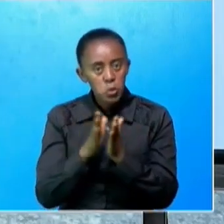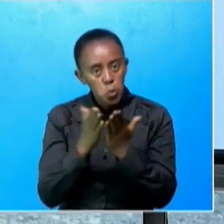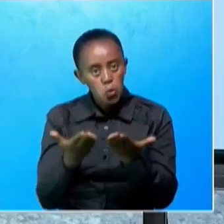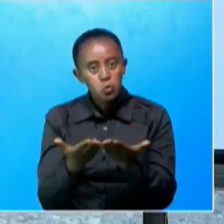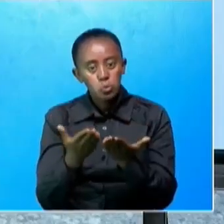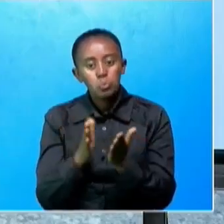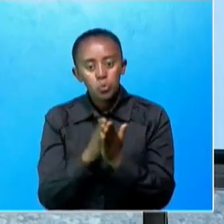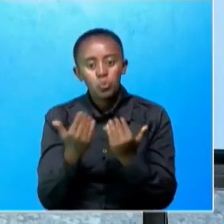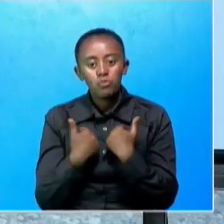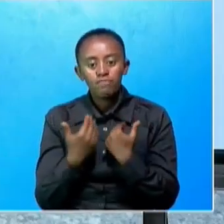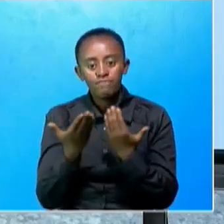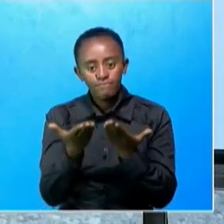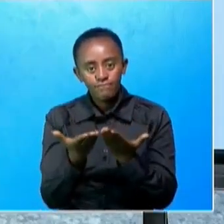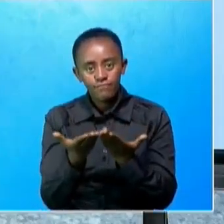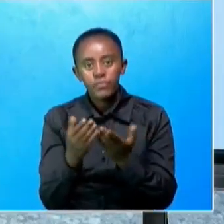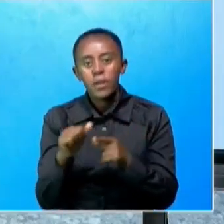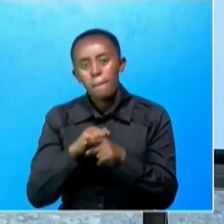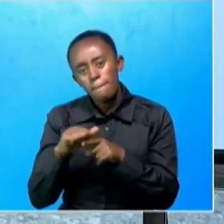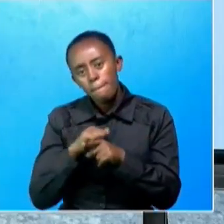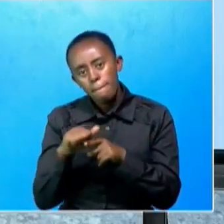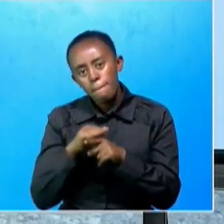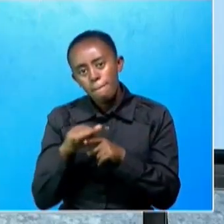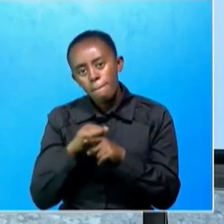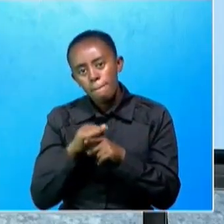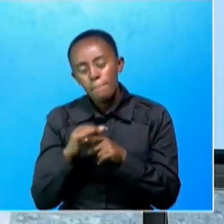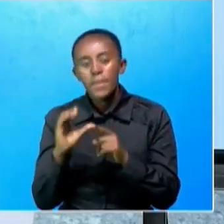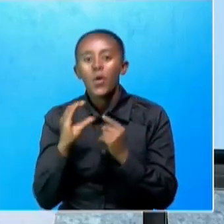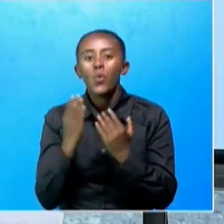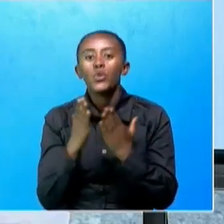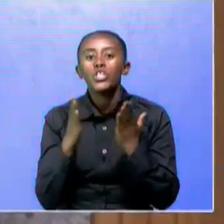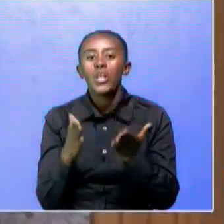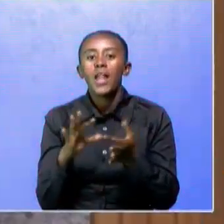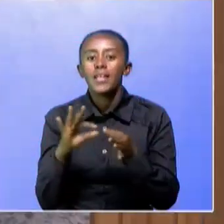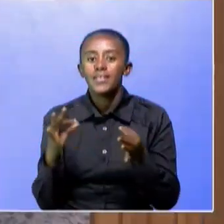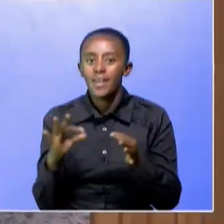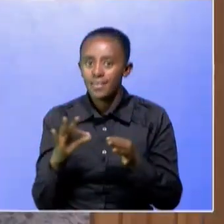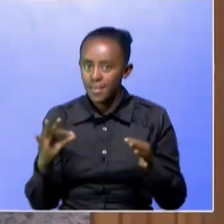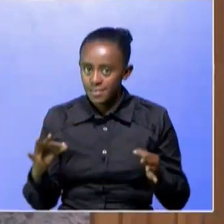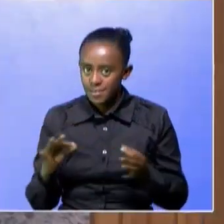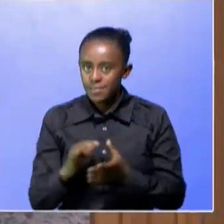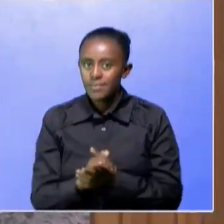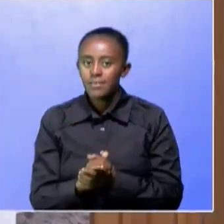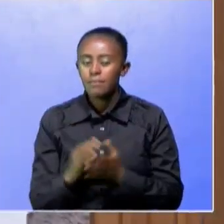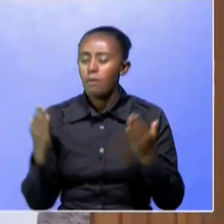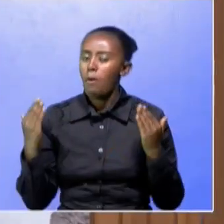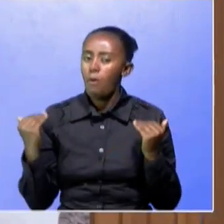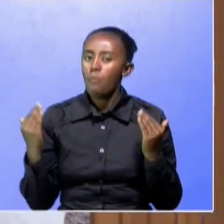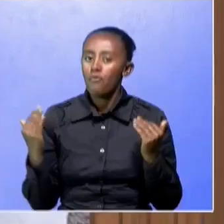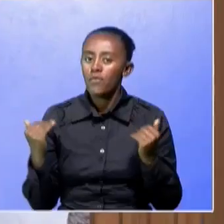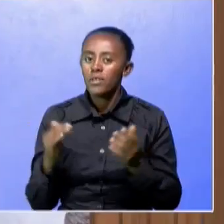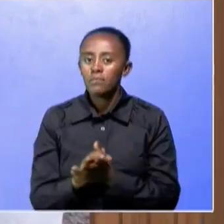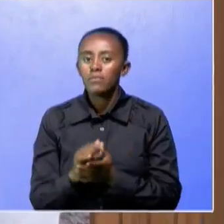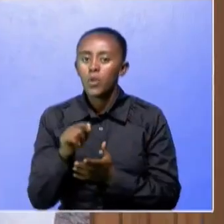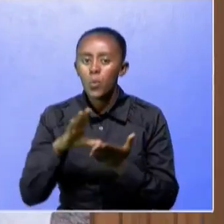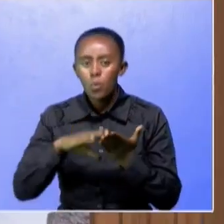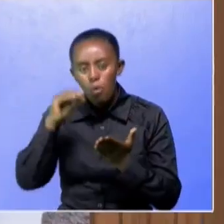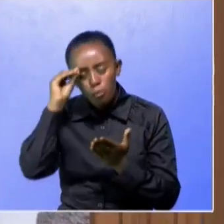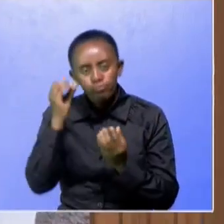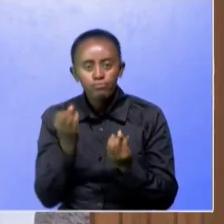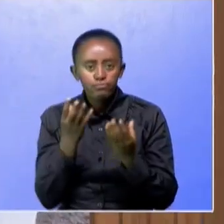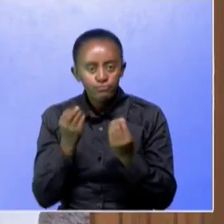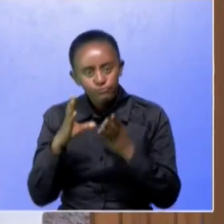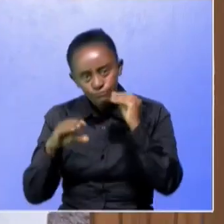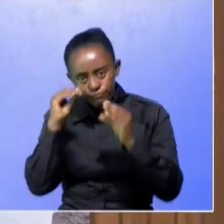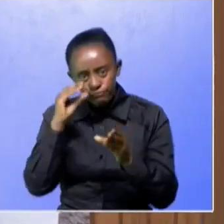then practice the type 2 conditional sentences. Hopefully that you learned a lot about the